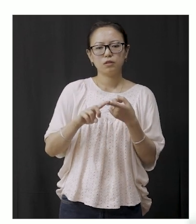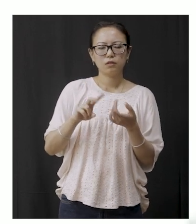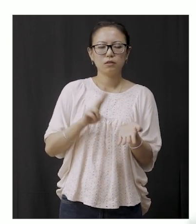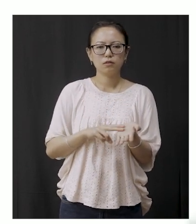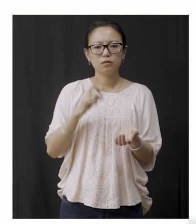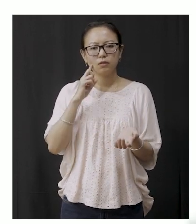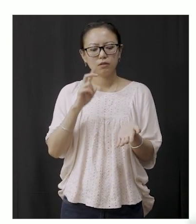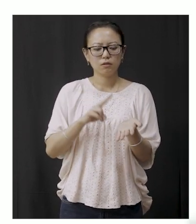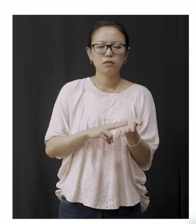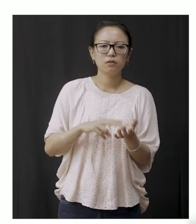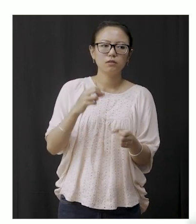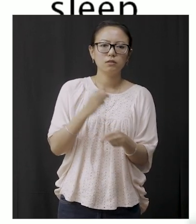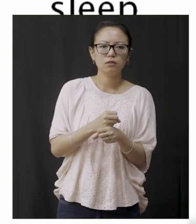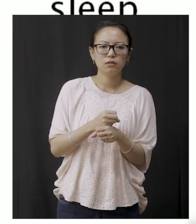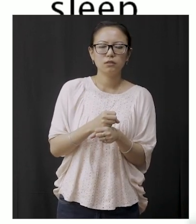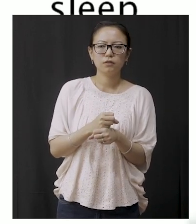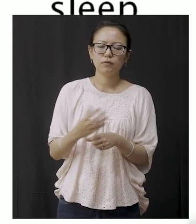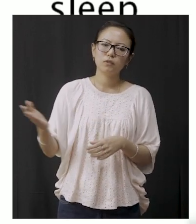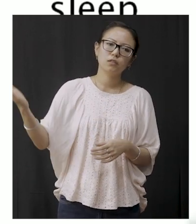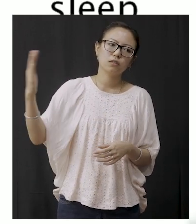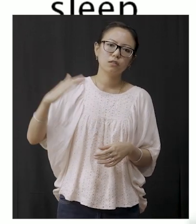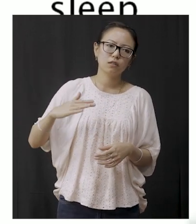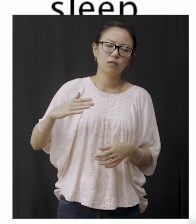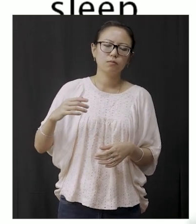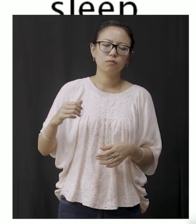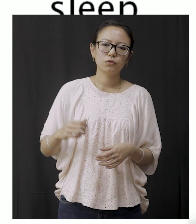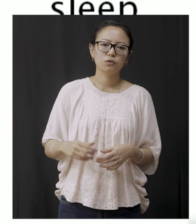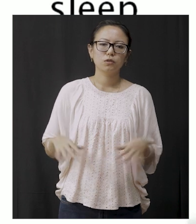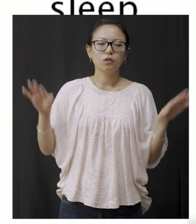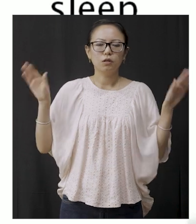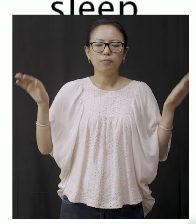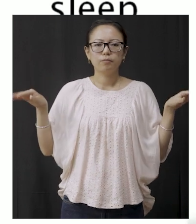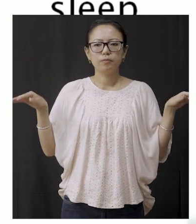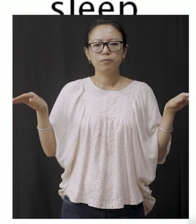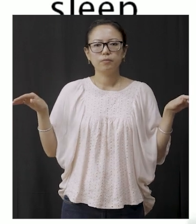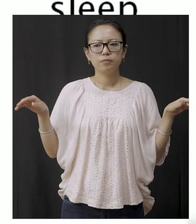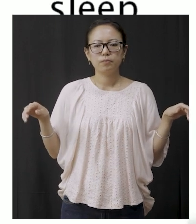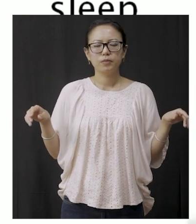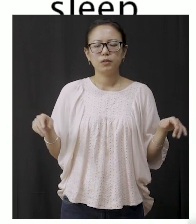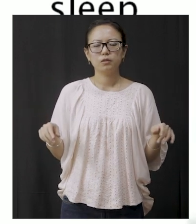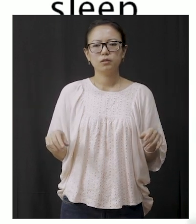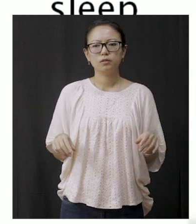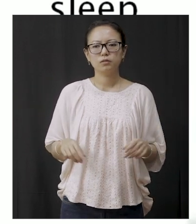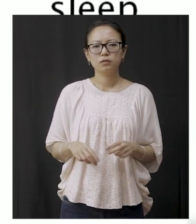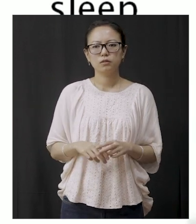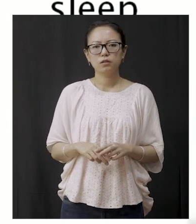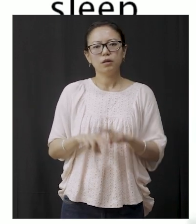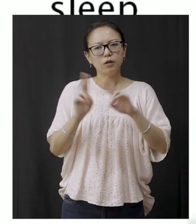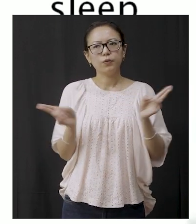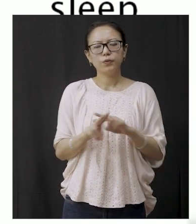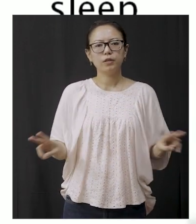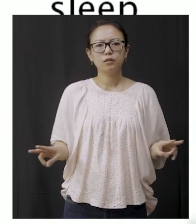it is referred to as the birds to rest. Now the next line, the tall trees shelter them.